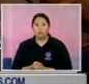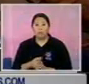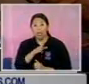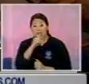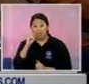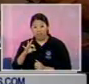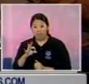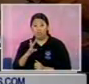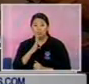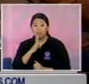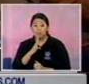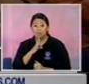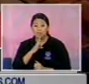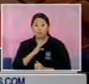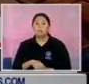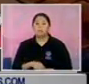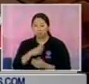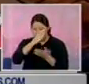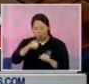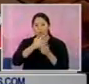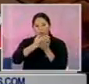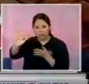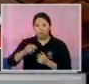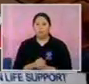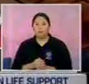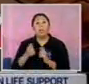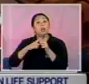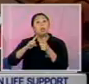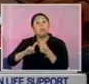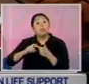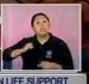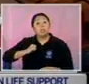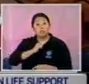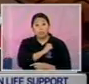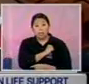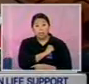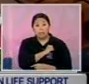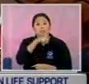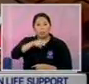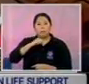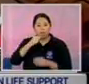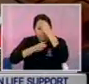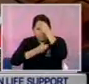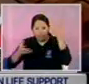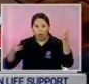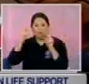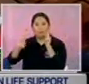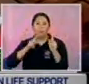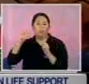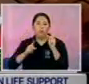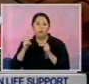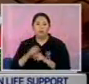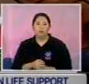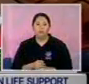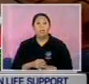Senate shall refrain from making any comments and disclosure in public pertaining to the merits of the pending trial. The same shall likewise apply